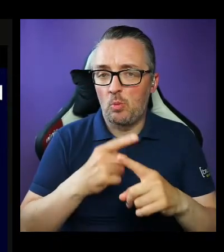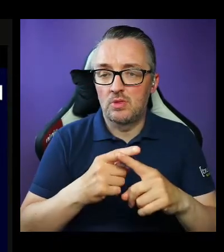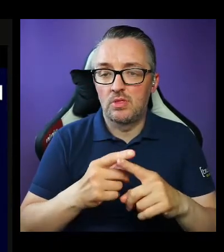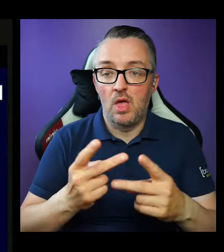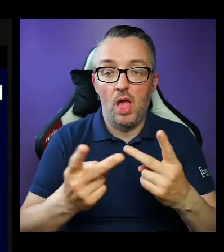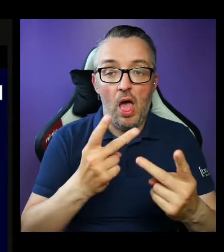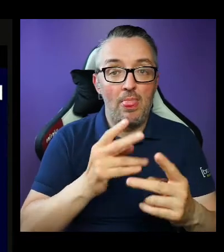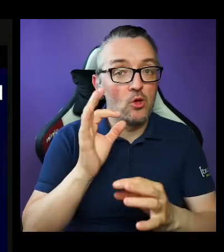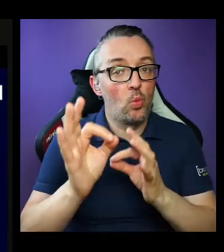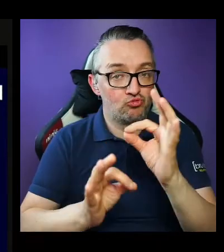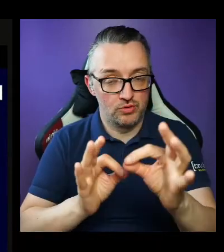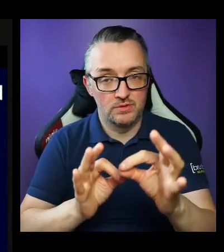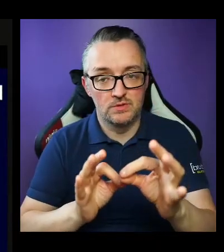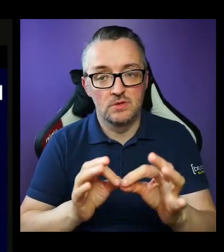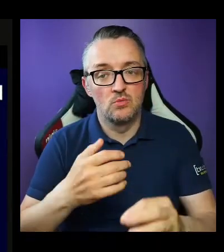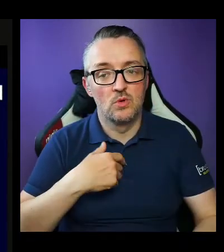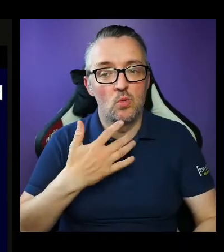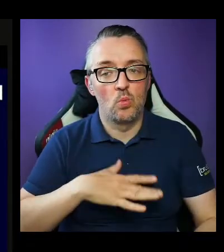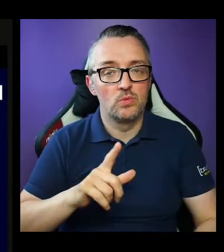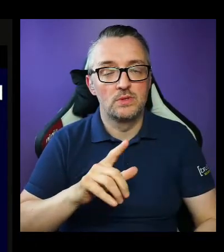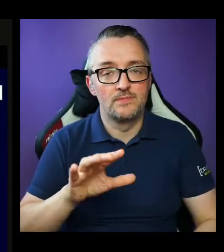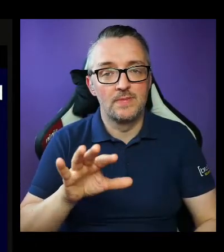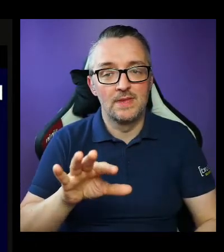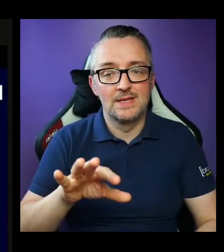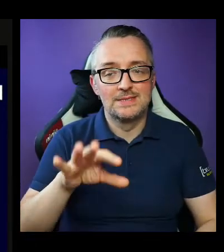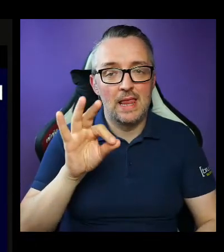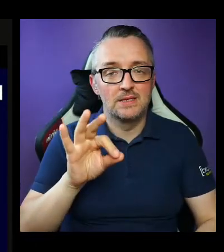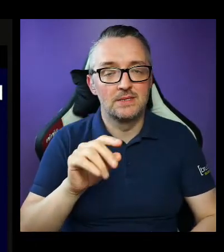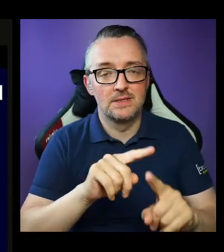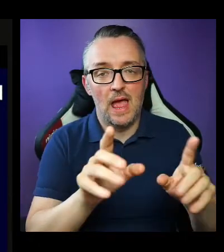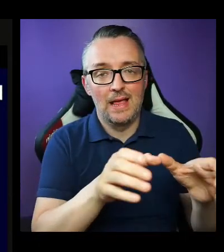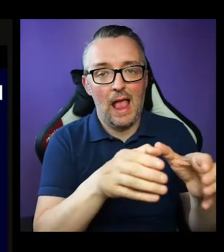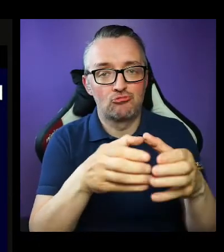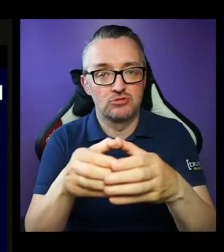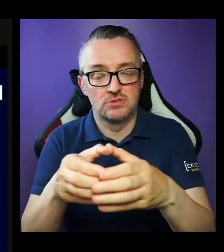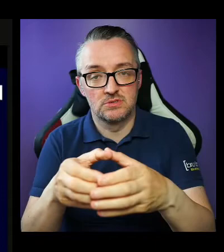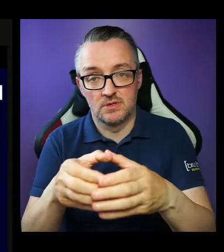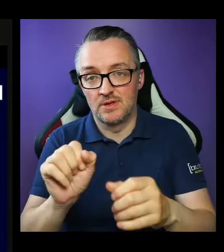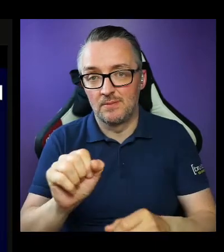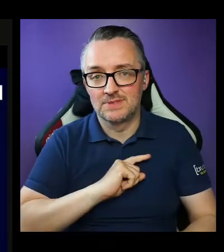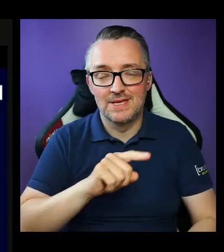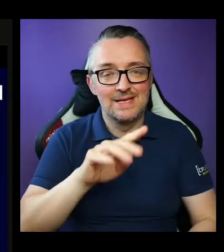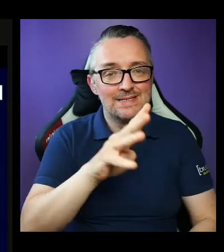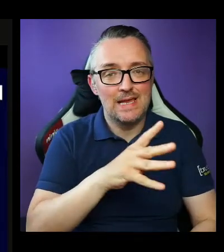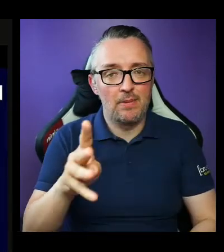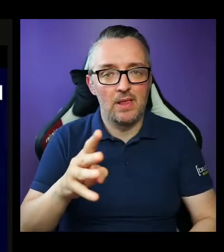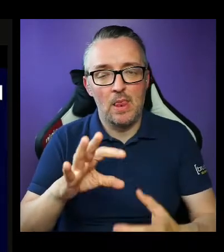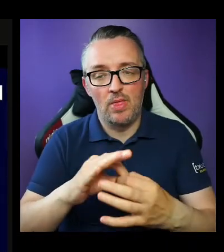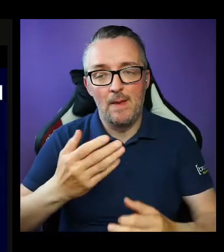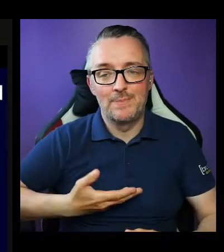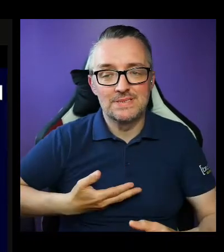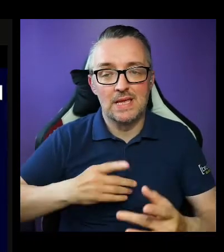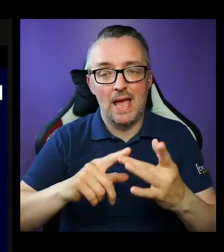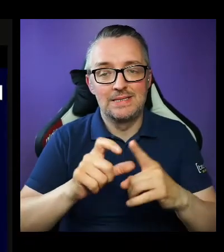we wanted to make was to select the categories from our table where the business ID is, for example, 1, 2,